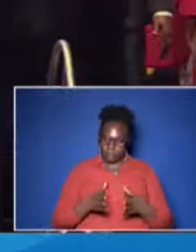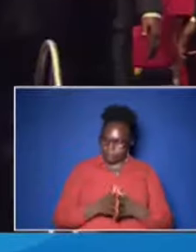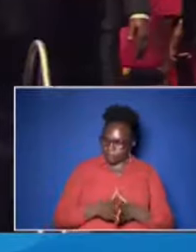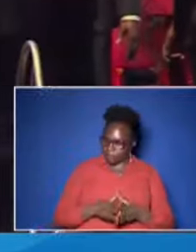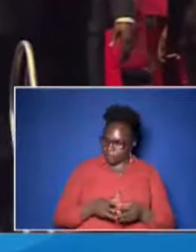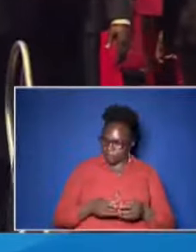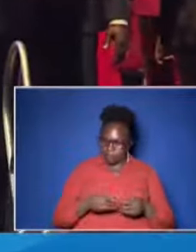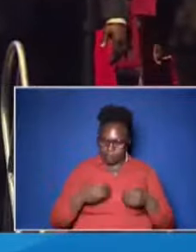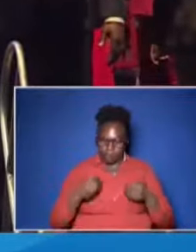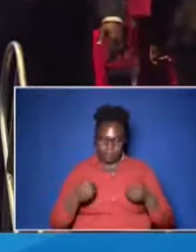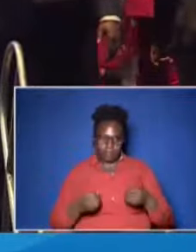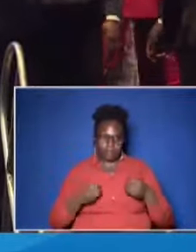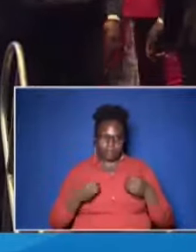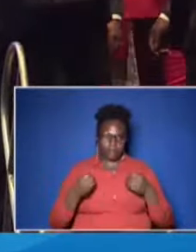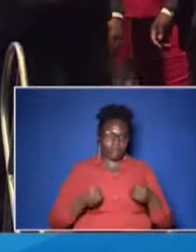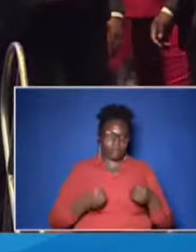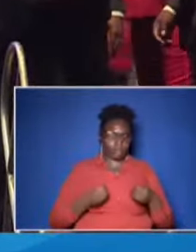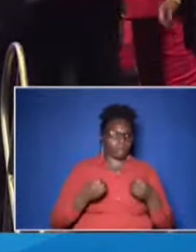hallelujah